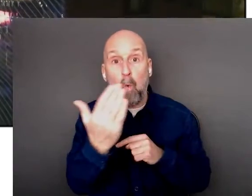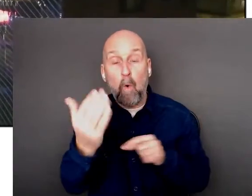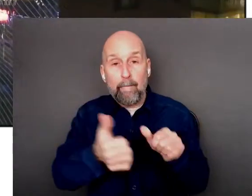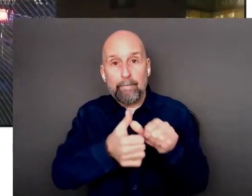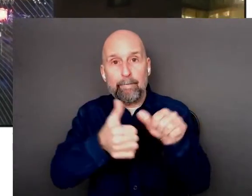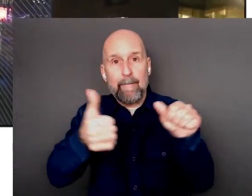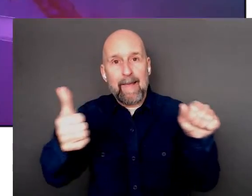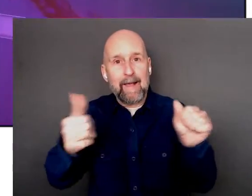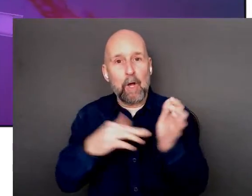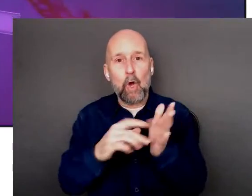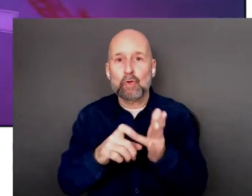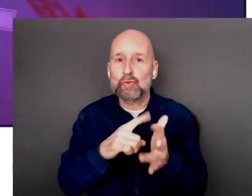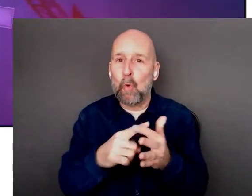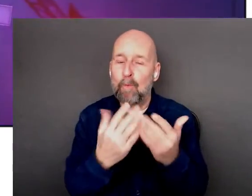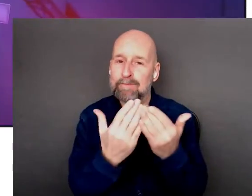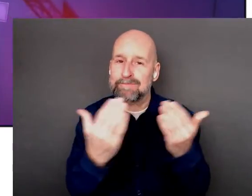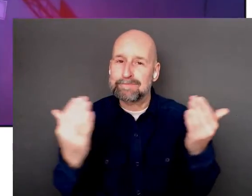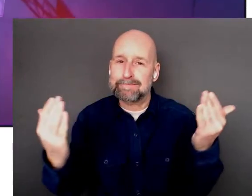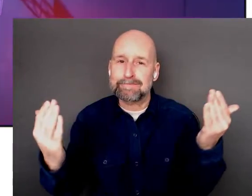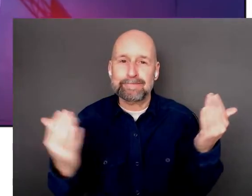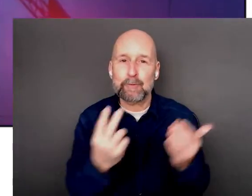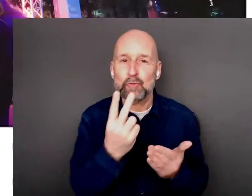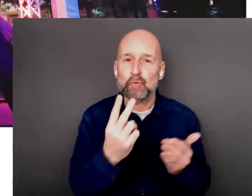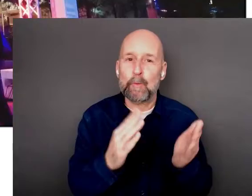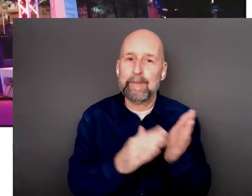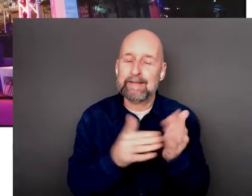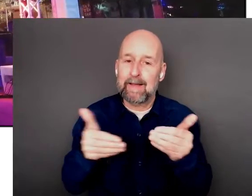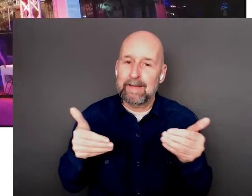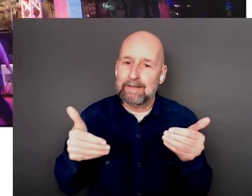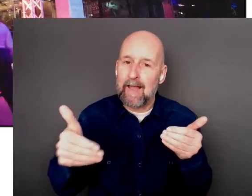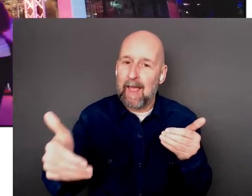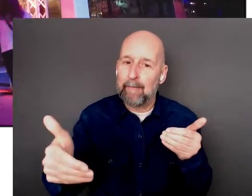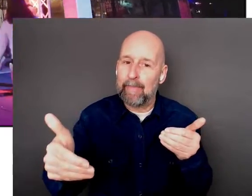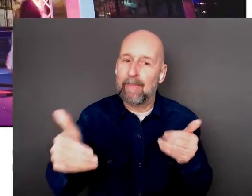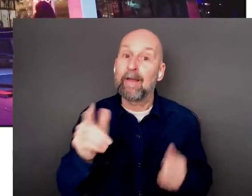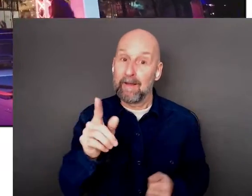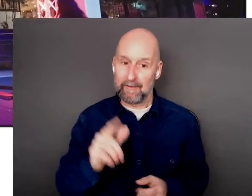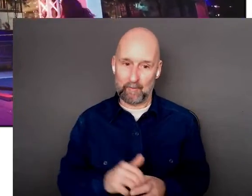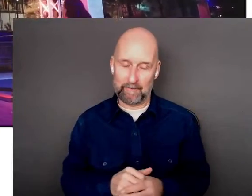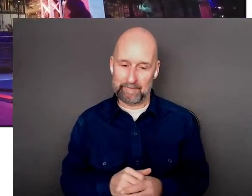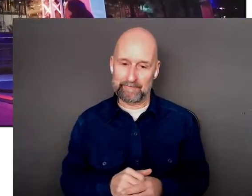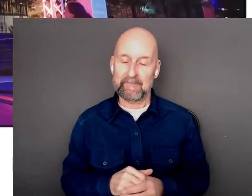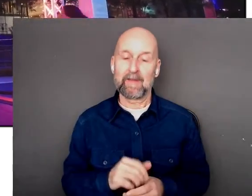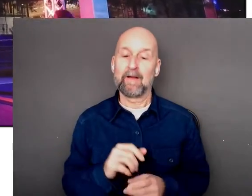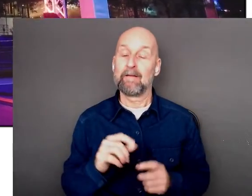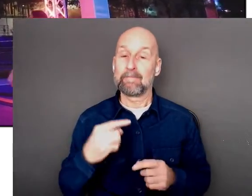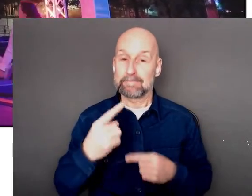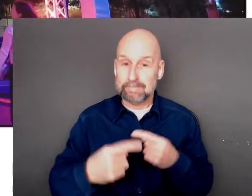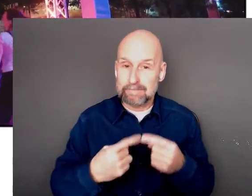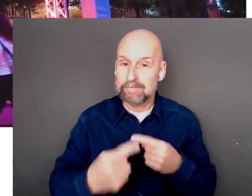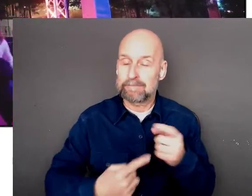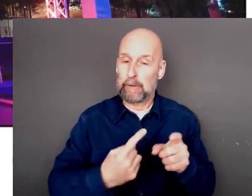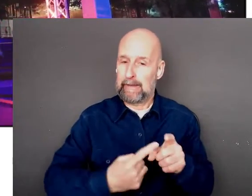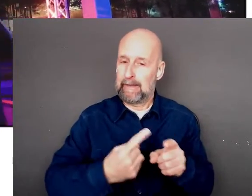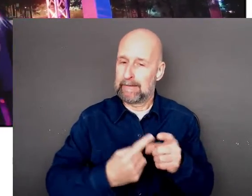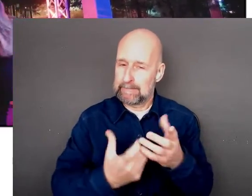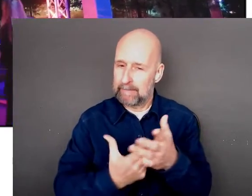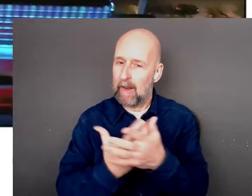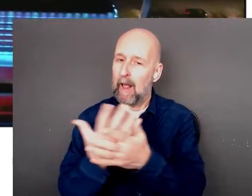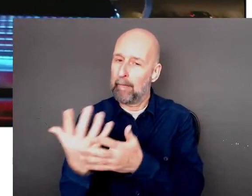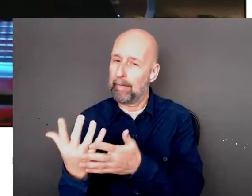a couple of meters depth. And what's great is over the years of work on that, we've kind